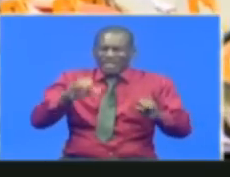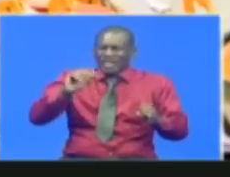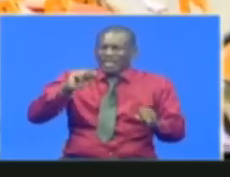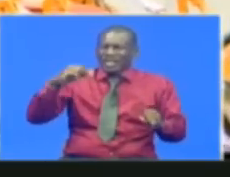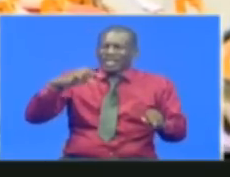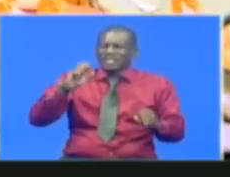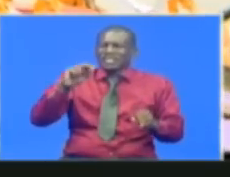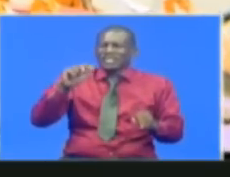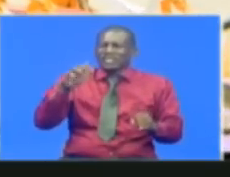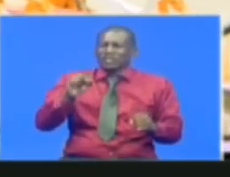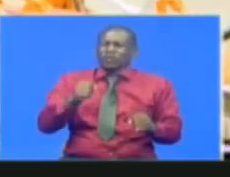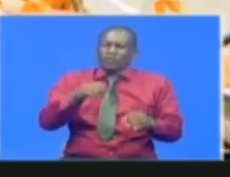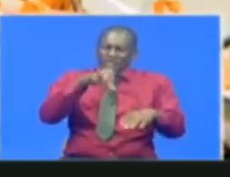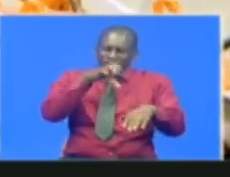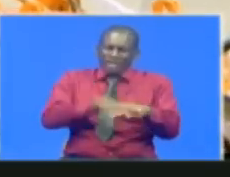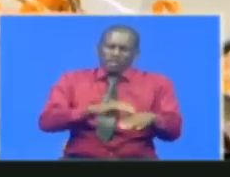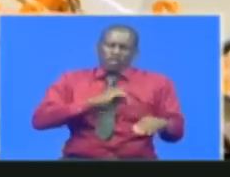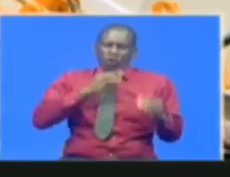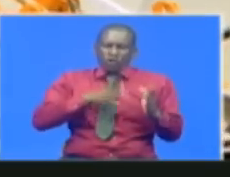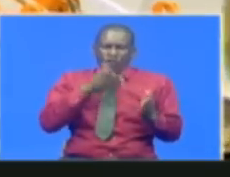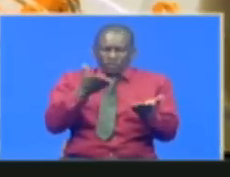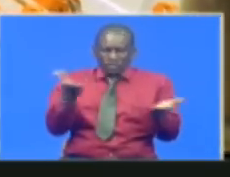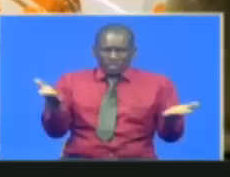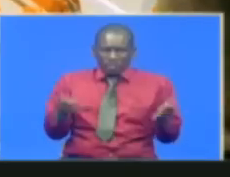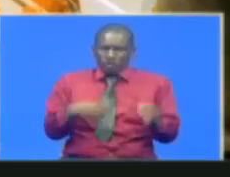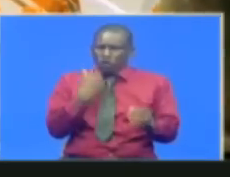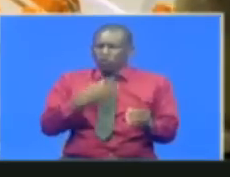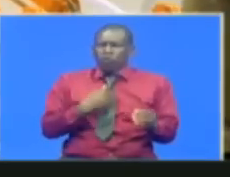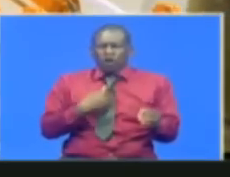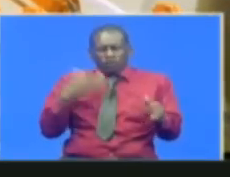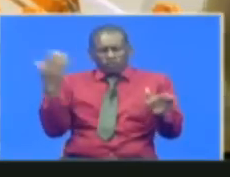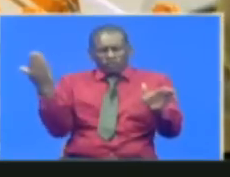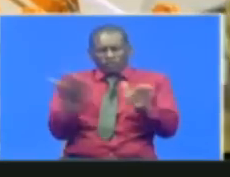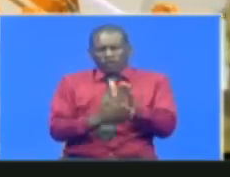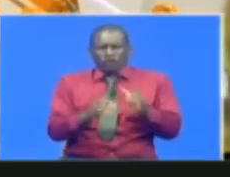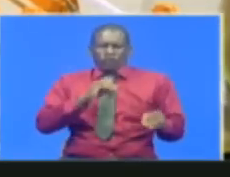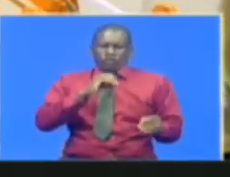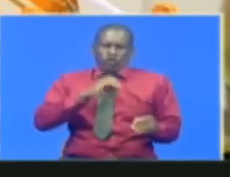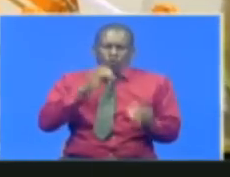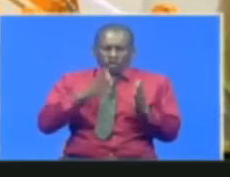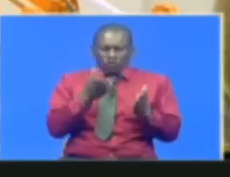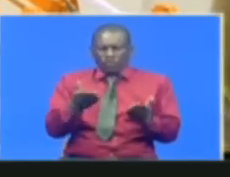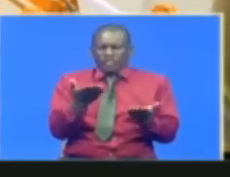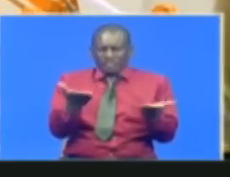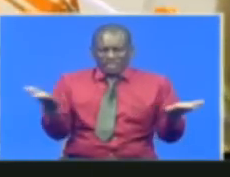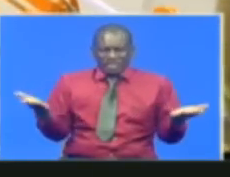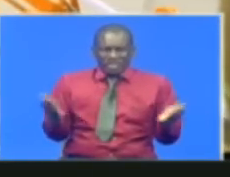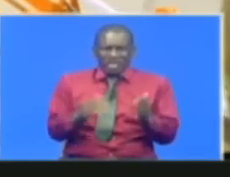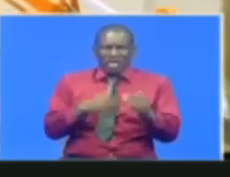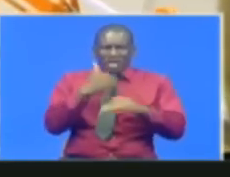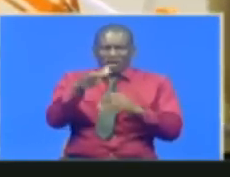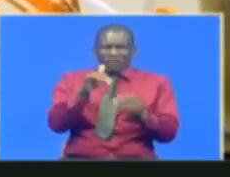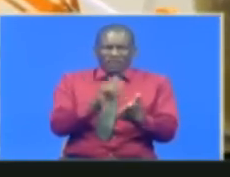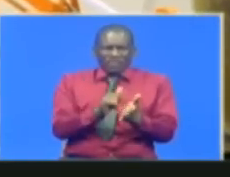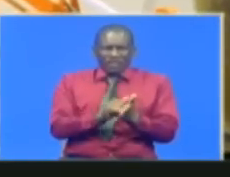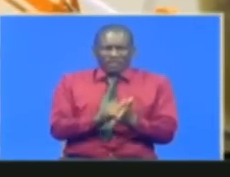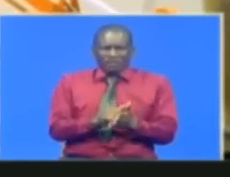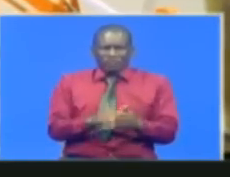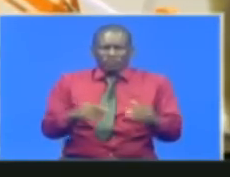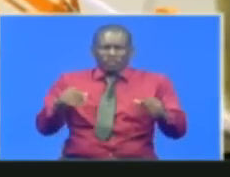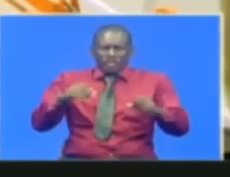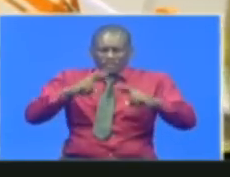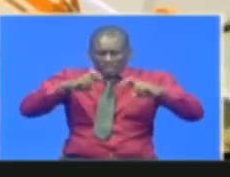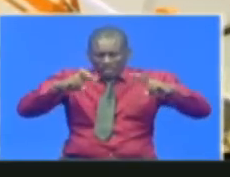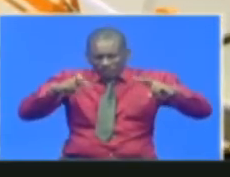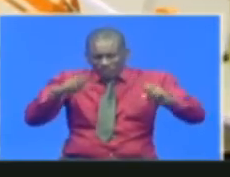the clearing agents, who should be having the records of the owners of these products. And thereafter, the full investigation will